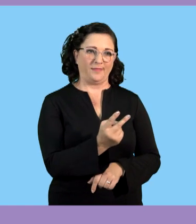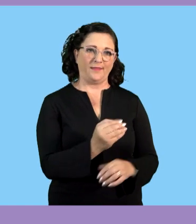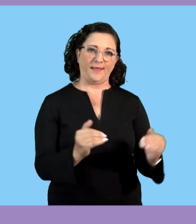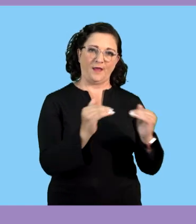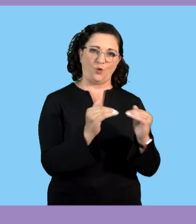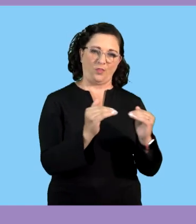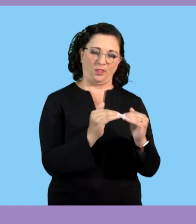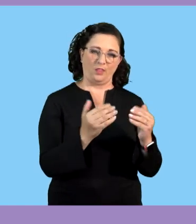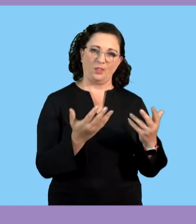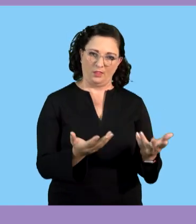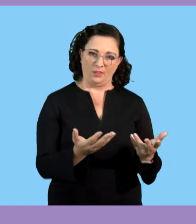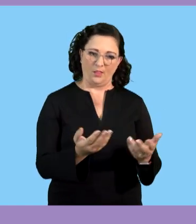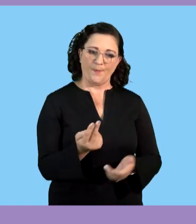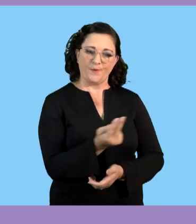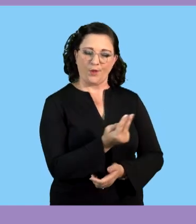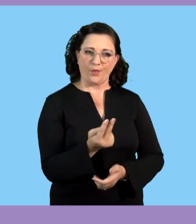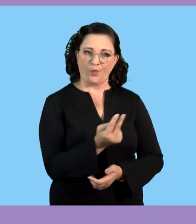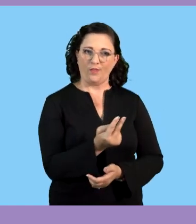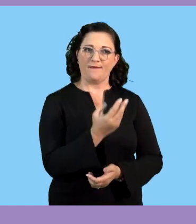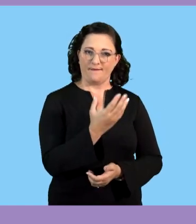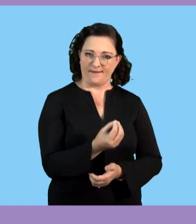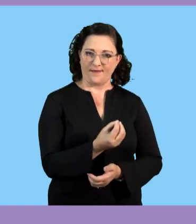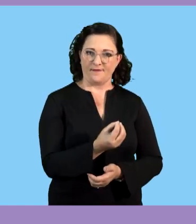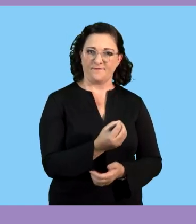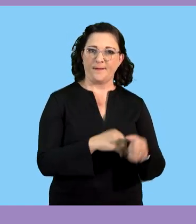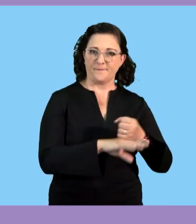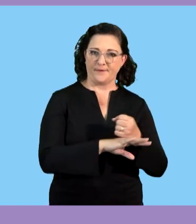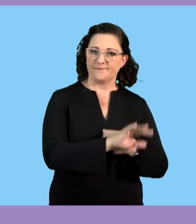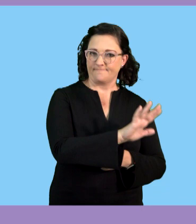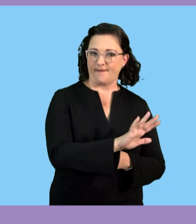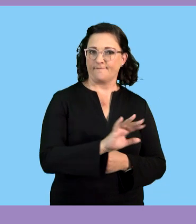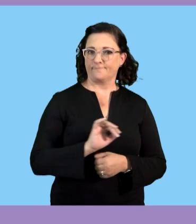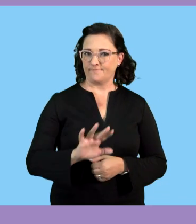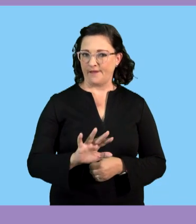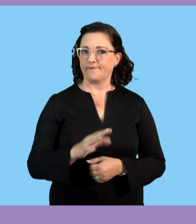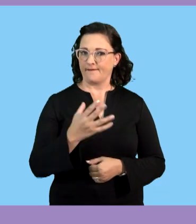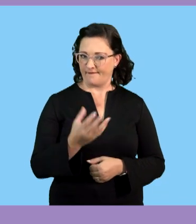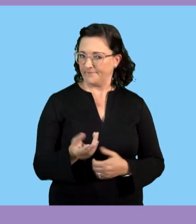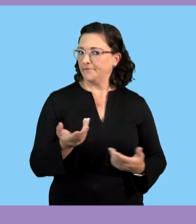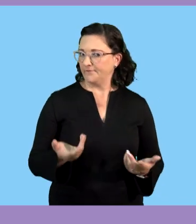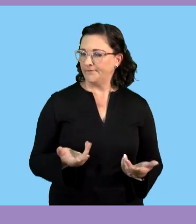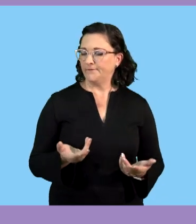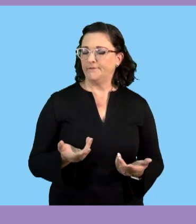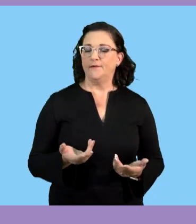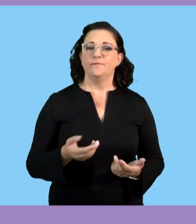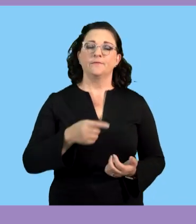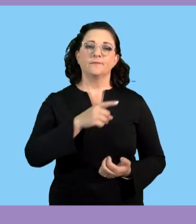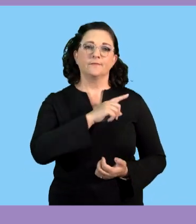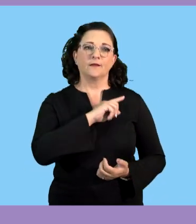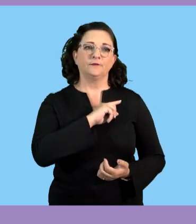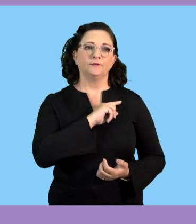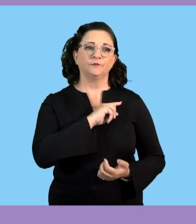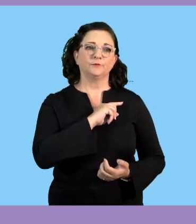So if they are equal to each other and both of them have a base 5 or the same base, then it means